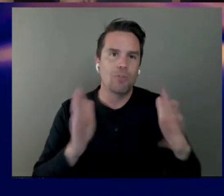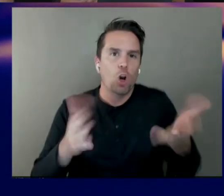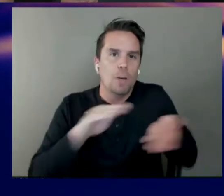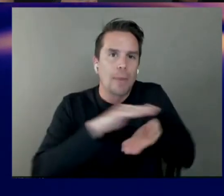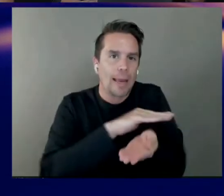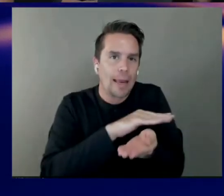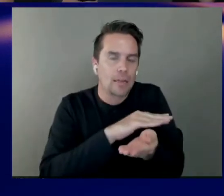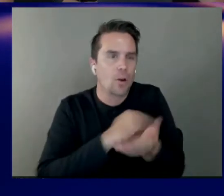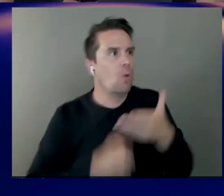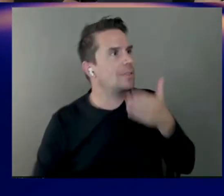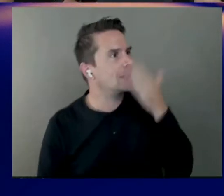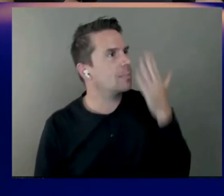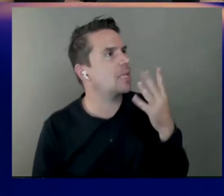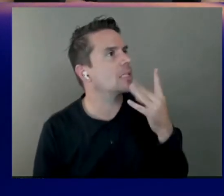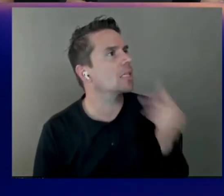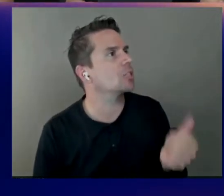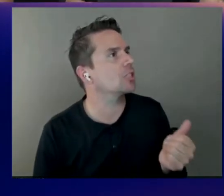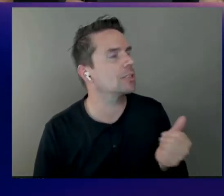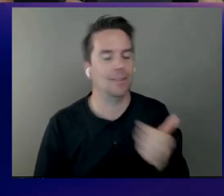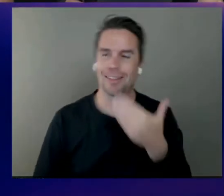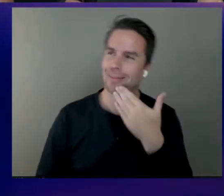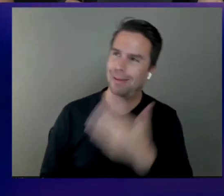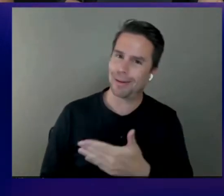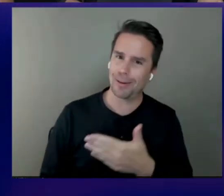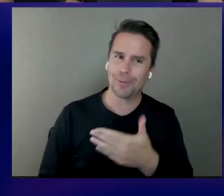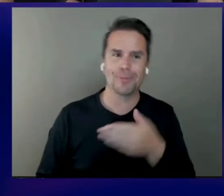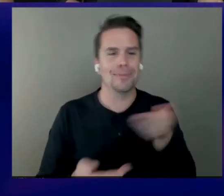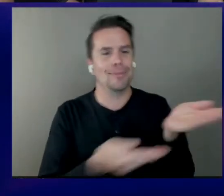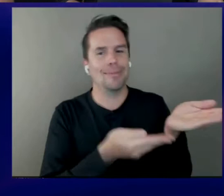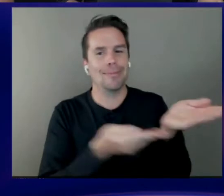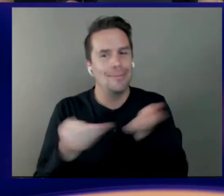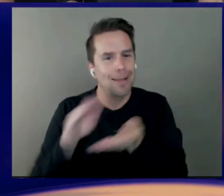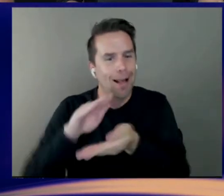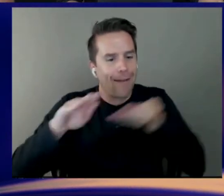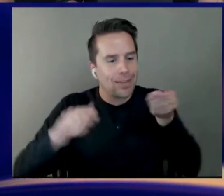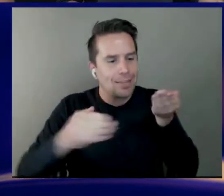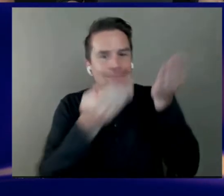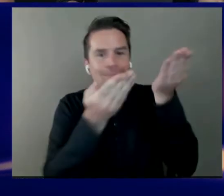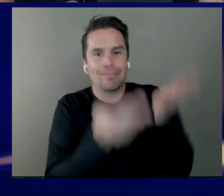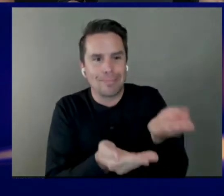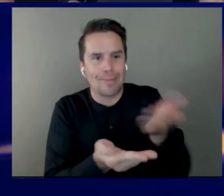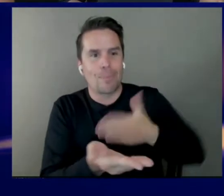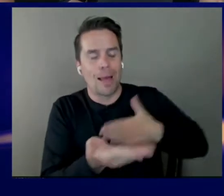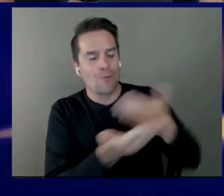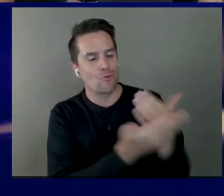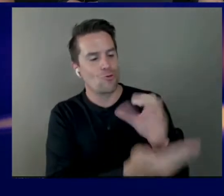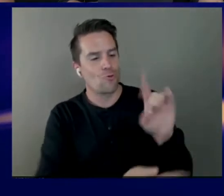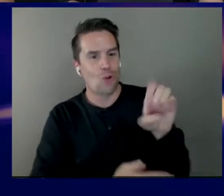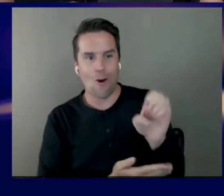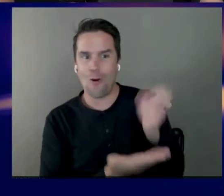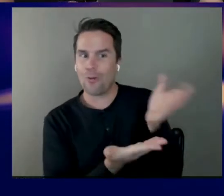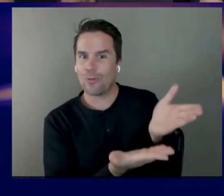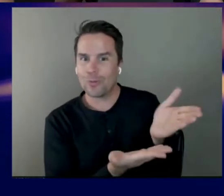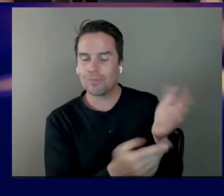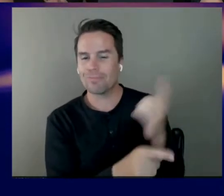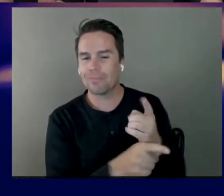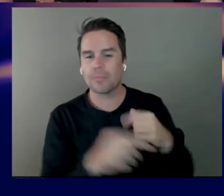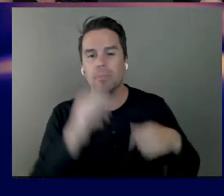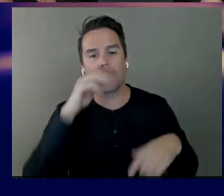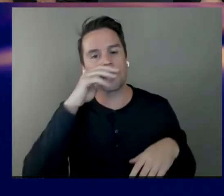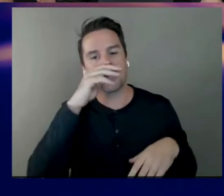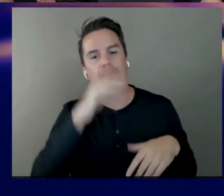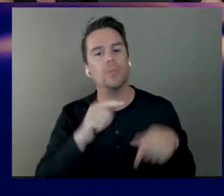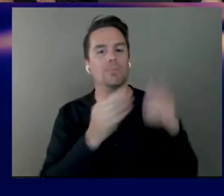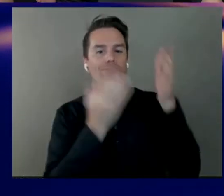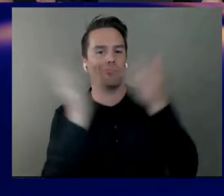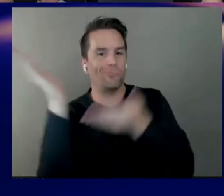thank you. And I take it out of the oven. It's already done here. Here's my new code. Okay, and I'm going to walk you through this new code. So again, I have